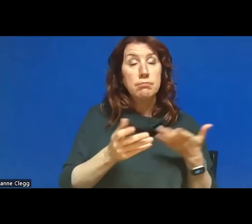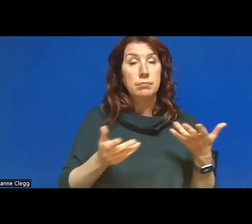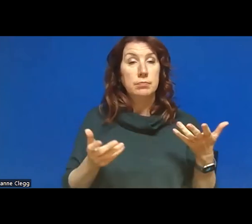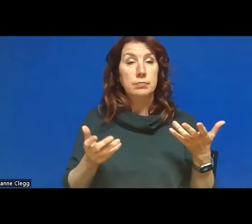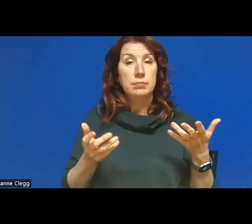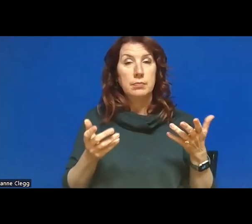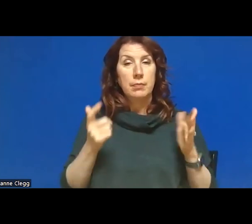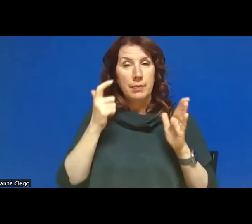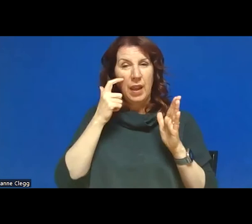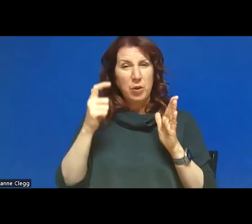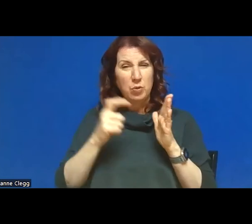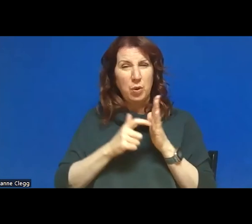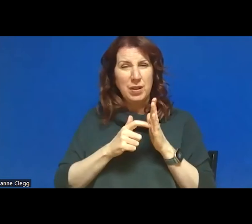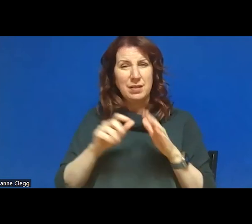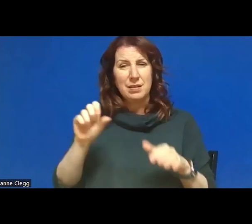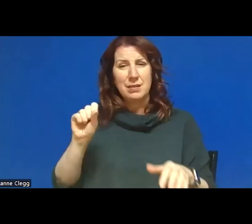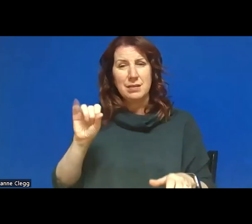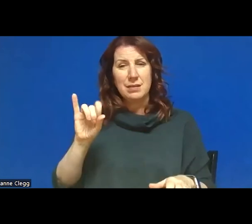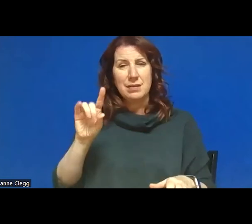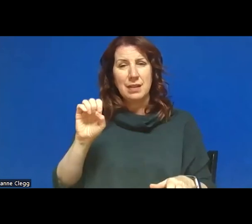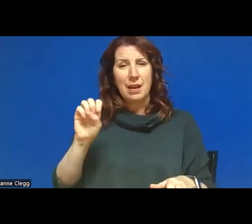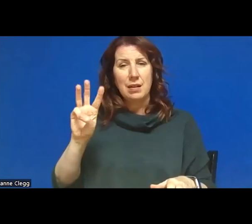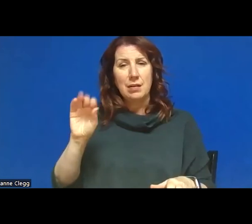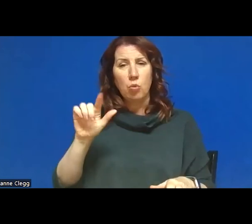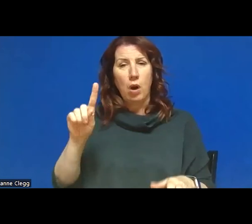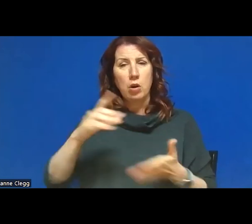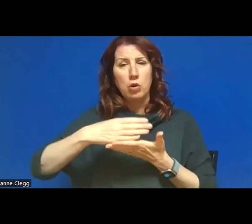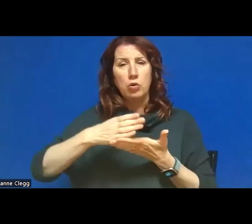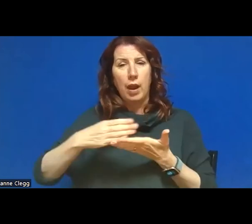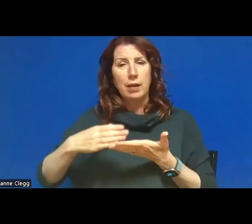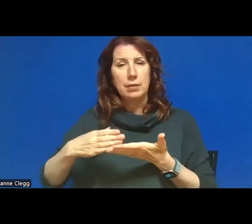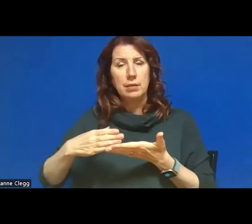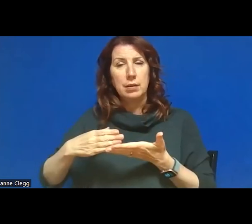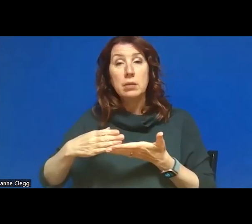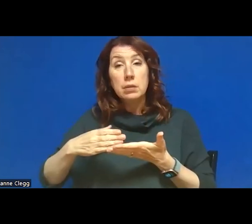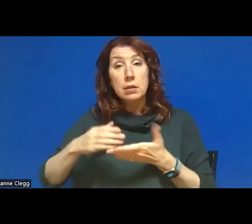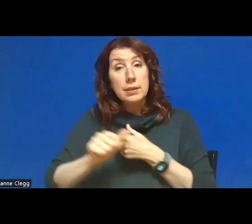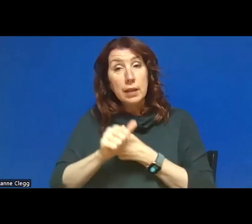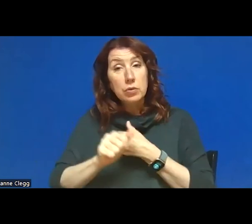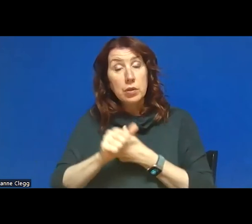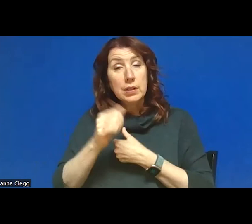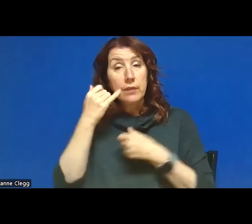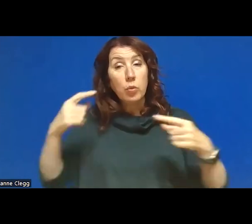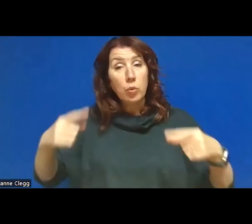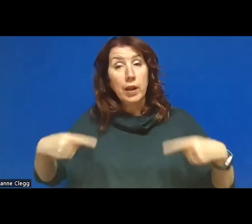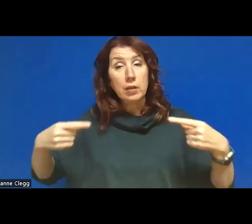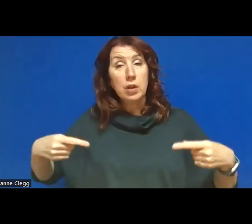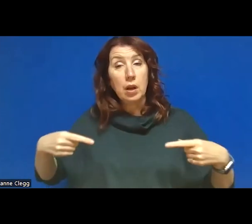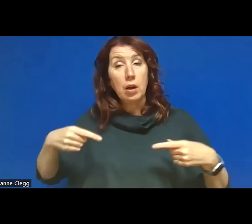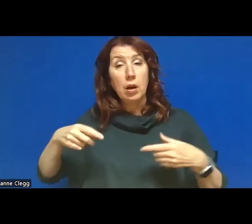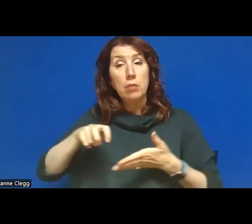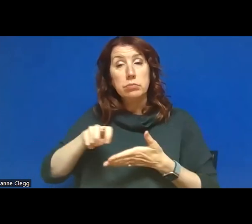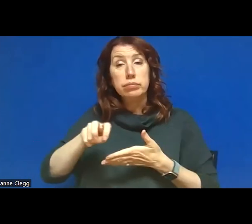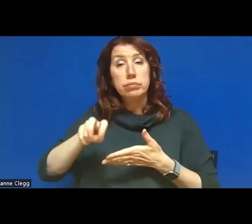noticed cracks in the sidewalk in your neighborhood? That's dangerous to a person in a wheelchair. Maybe report it to your